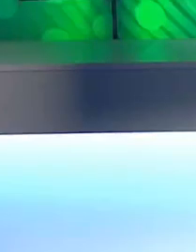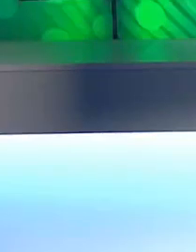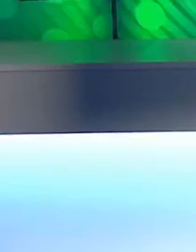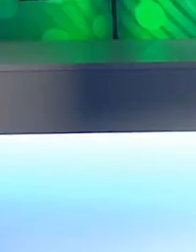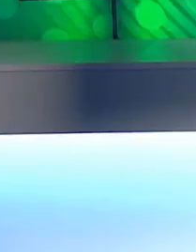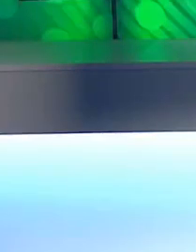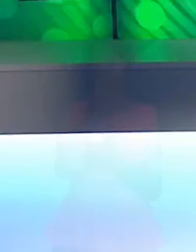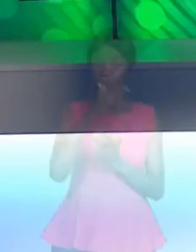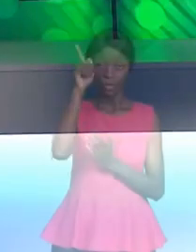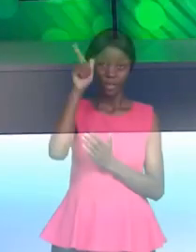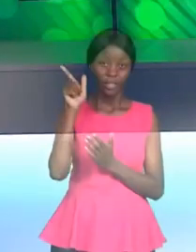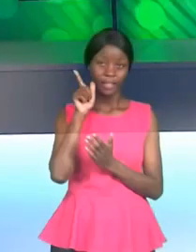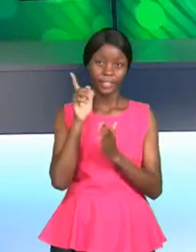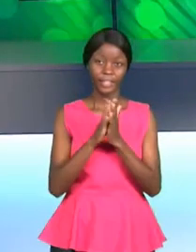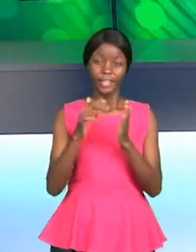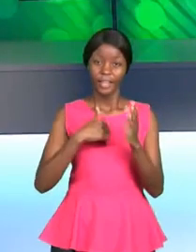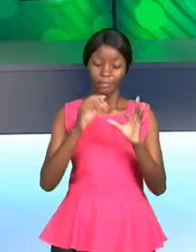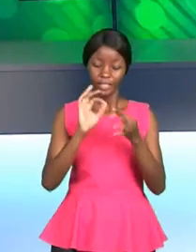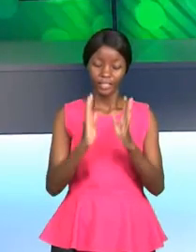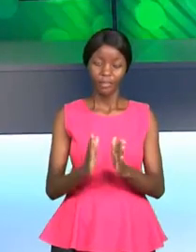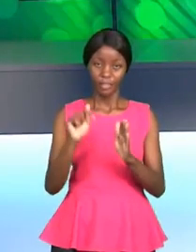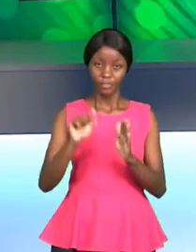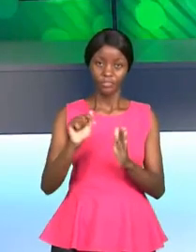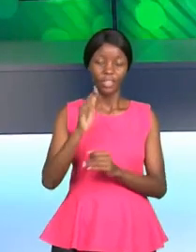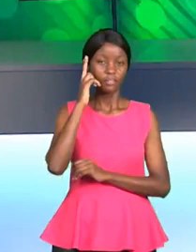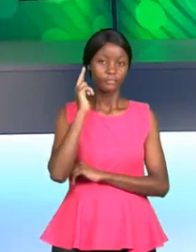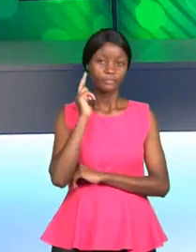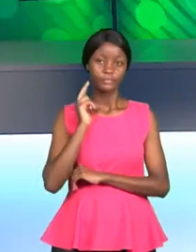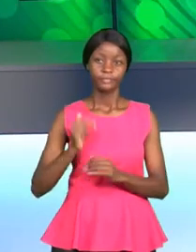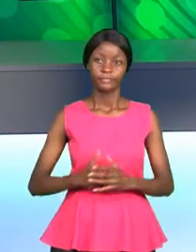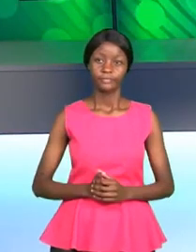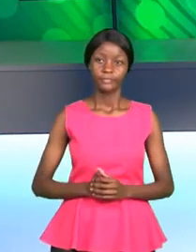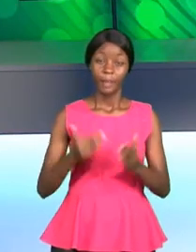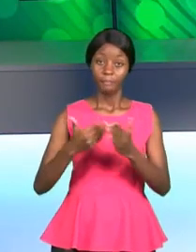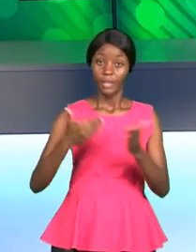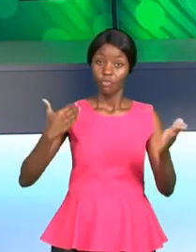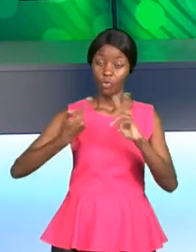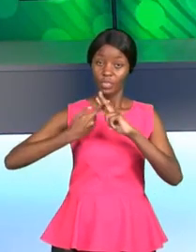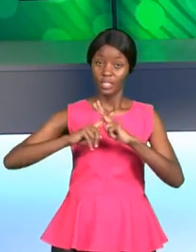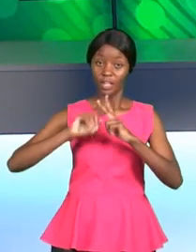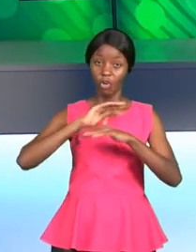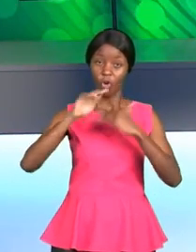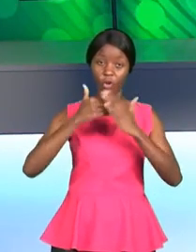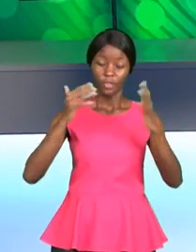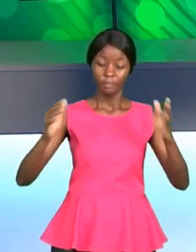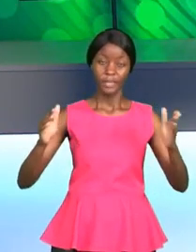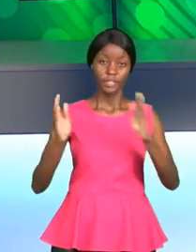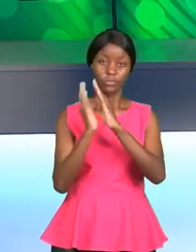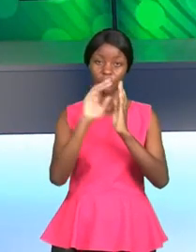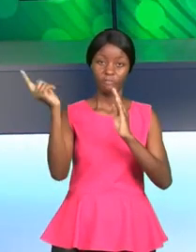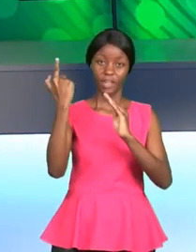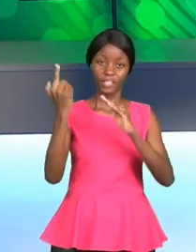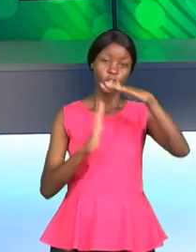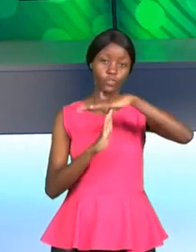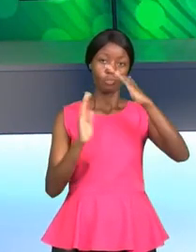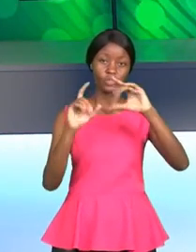I'm Lenny Rashid, and our sign language interpreter today is Tracy Dorcas. Before we get into the main stories, let's take a look at the news